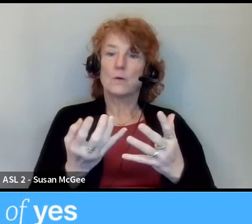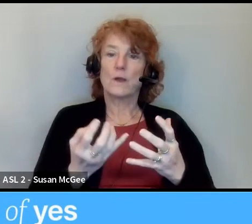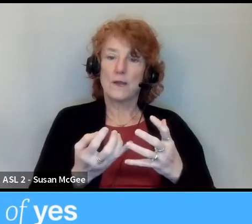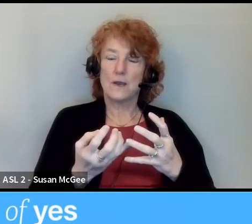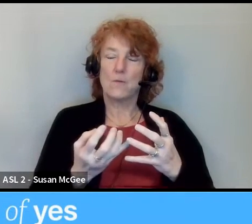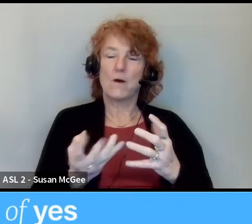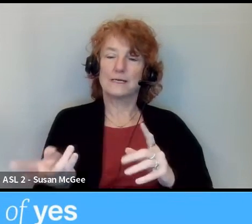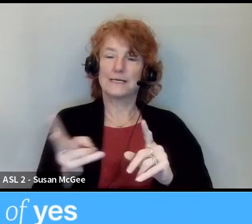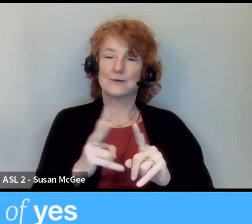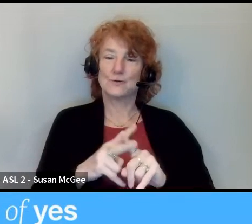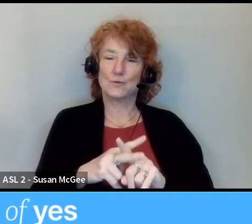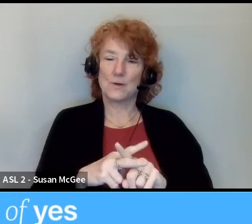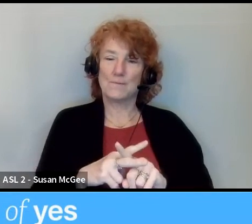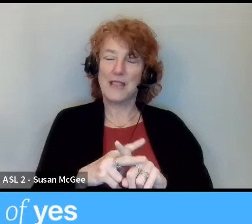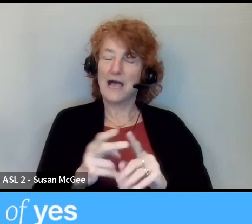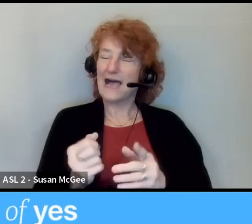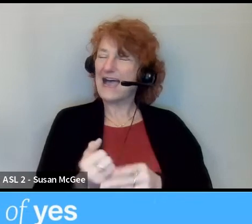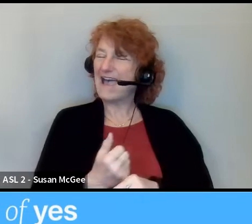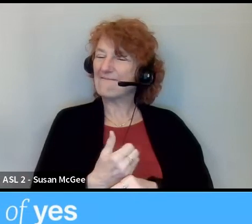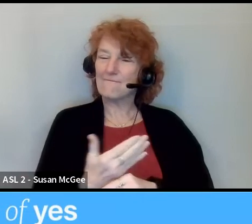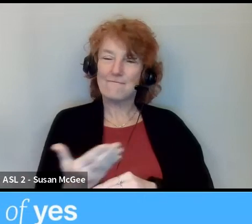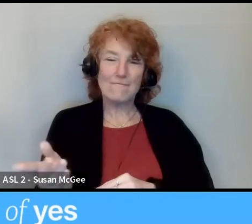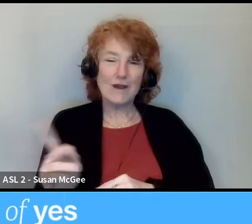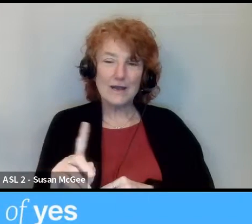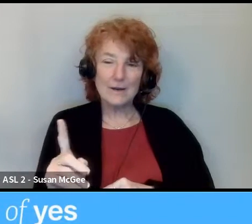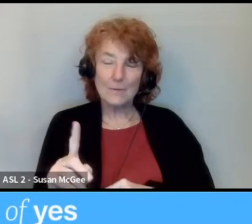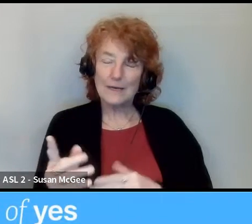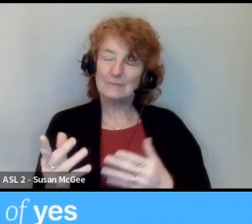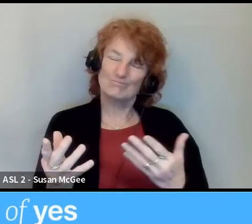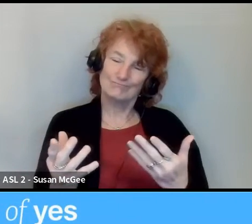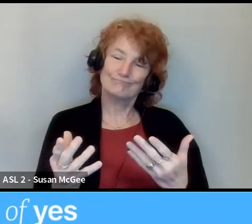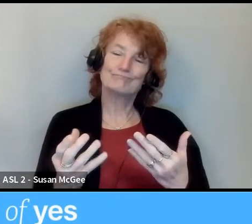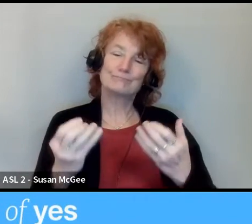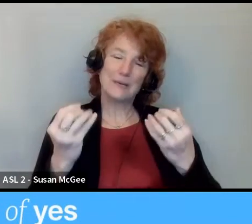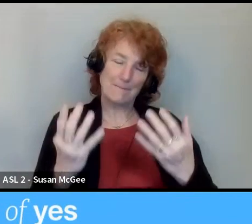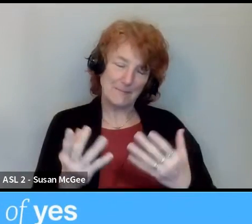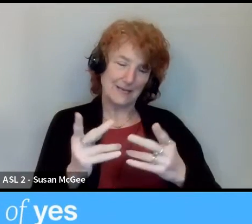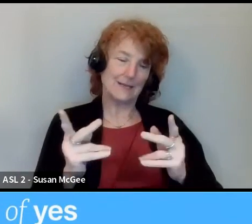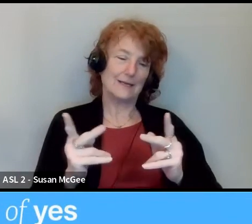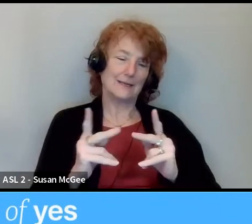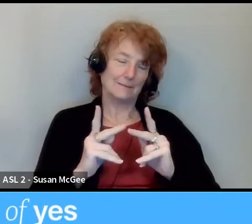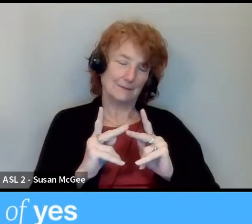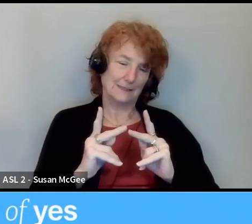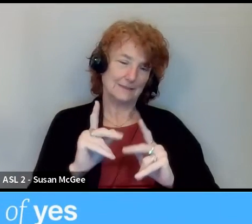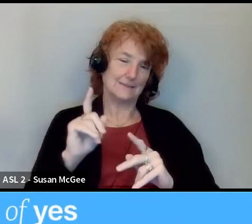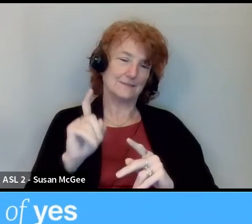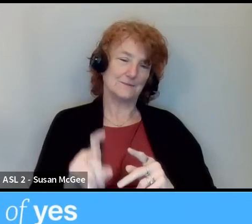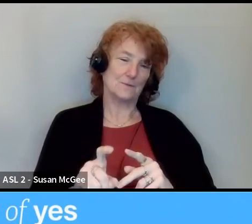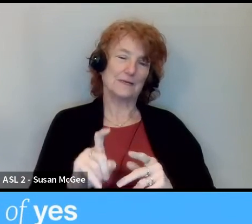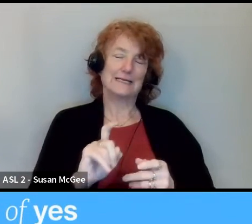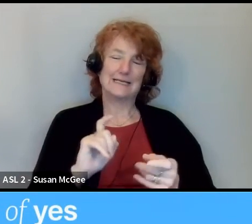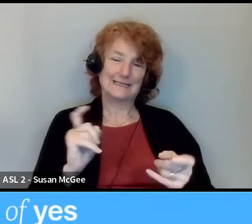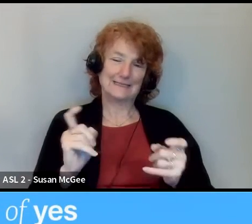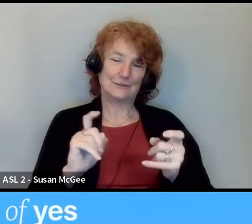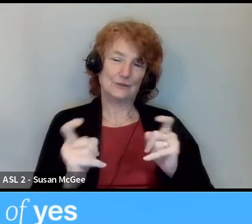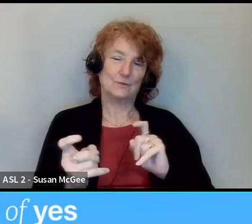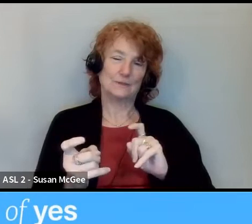instances where adjustments were made to reflect those essential planning goals embedded in special districts. Thanks.